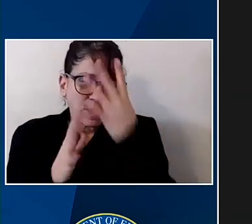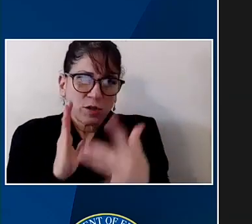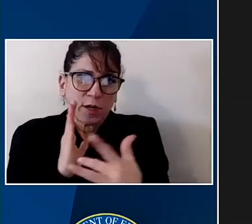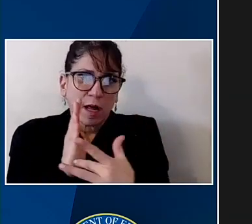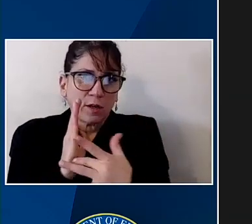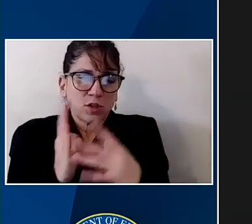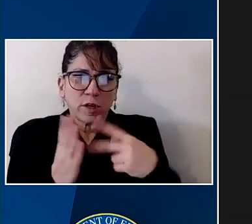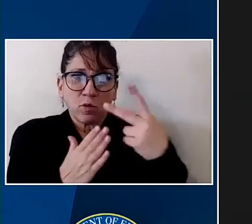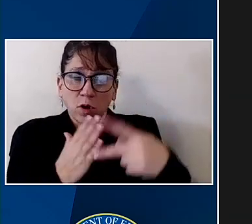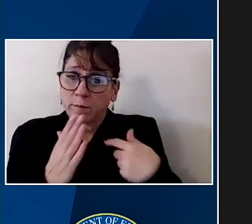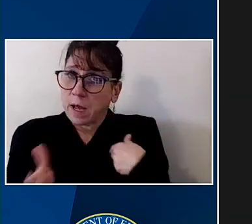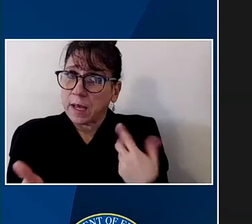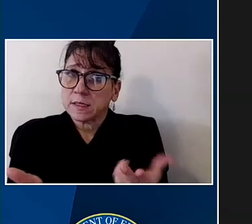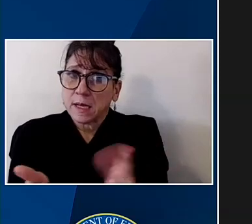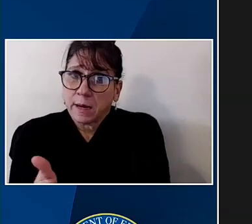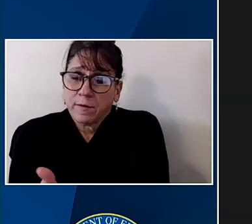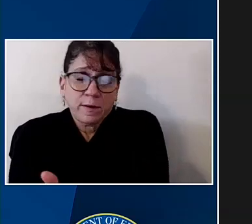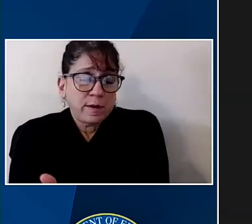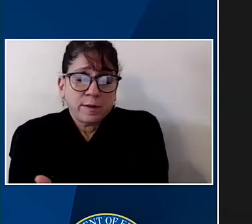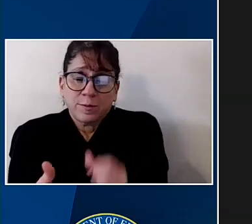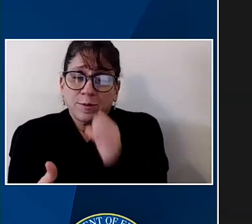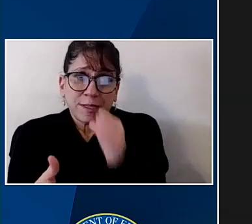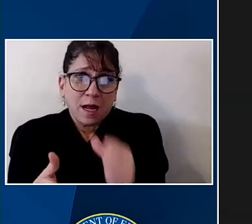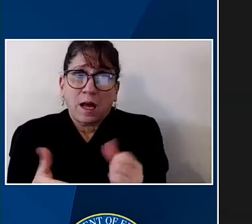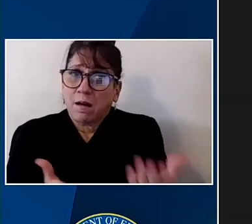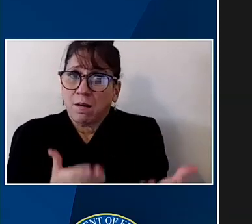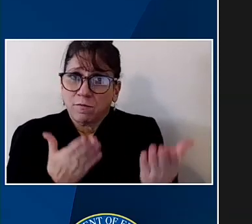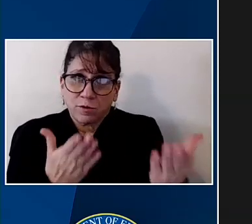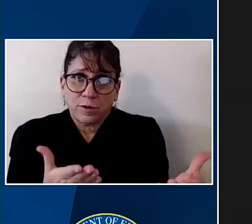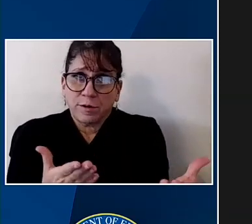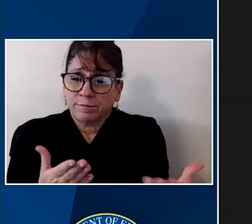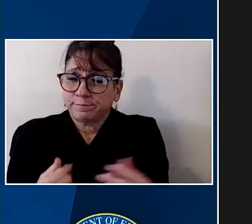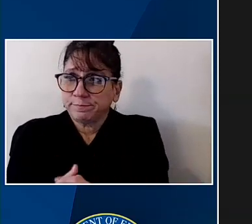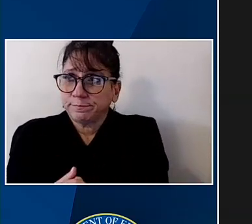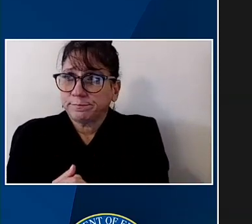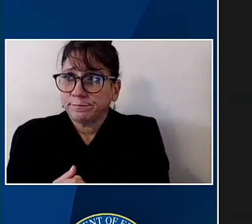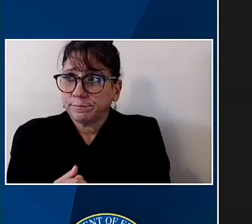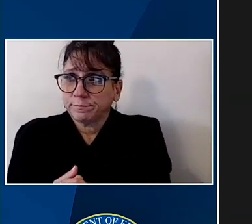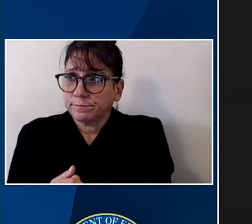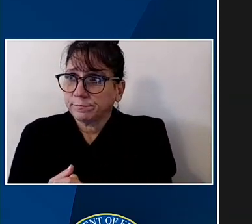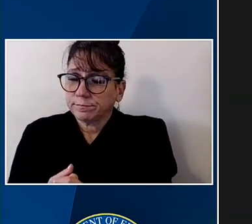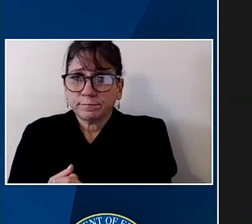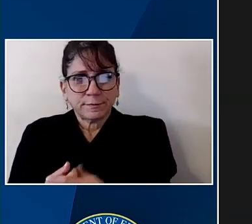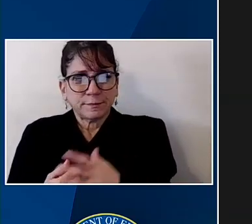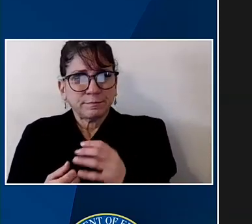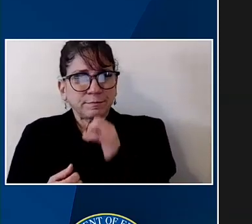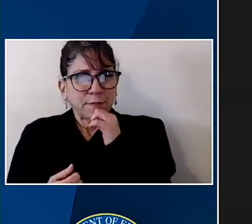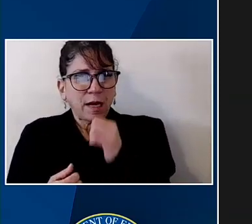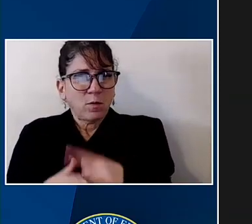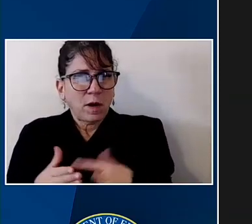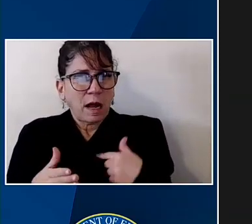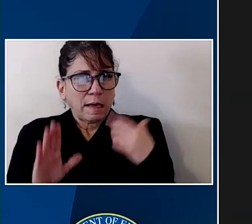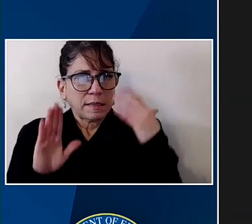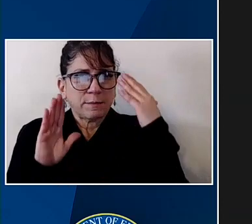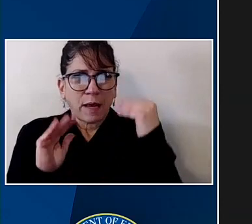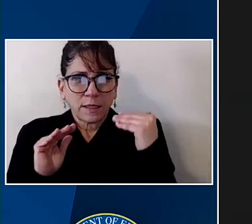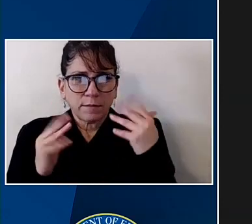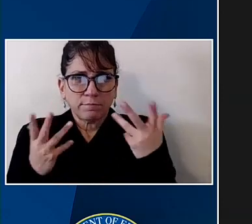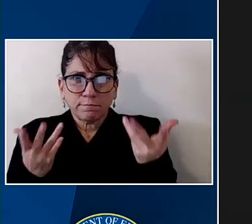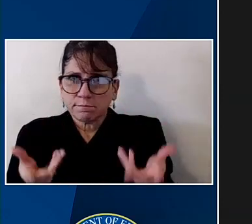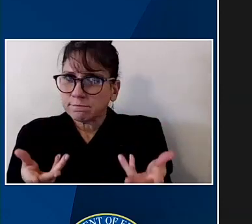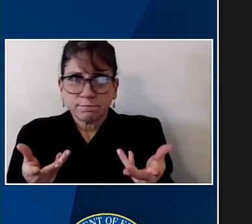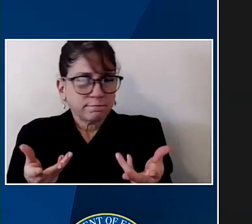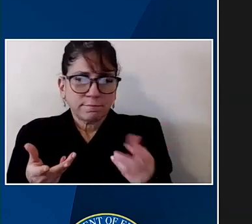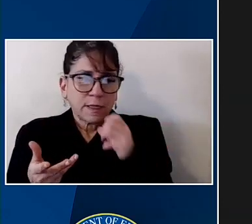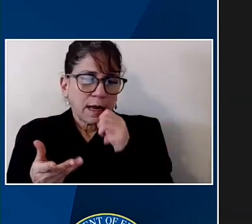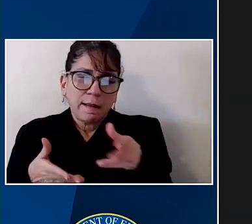was enrolled in was no longer offered. Not exactly what I was expecting. I didn't let this deter